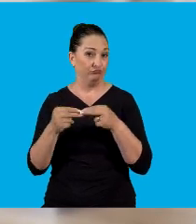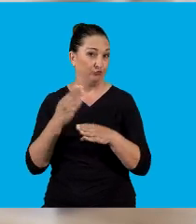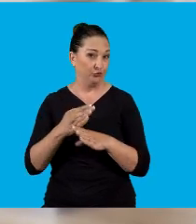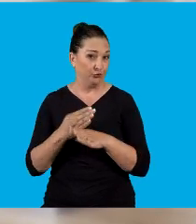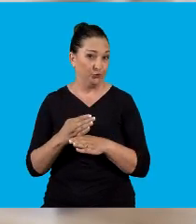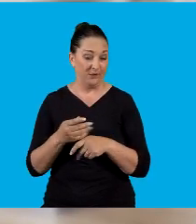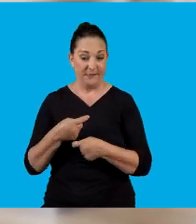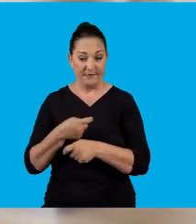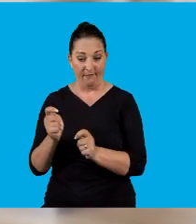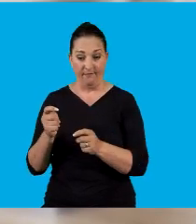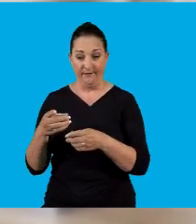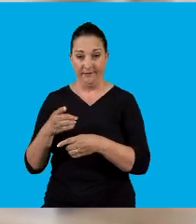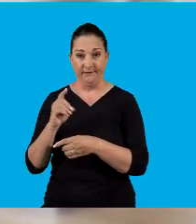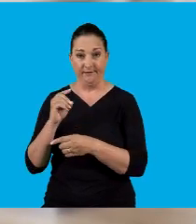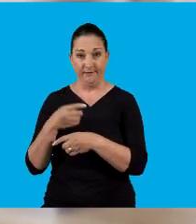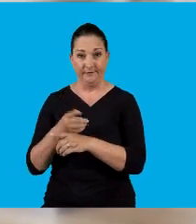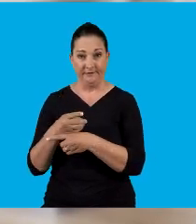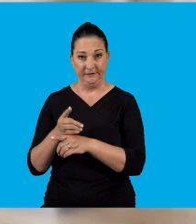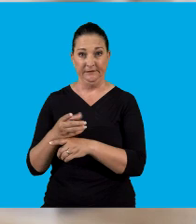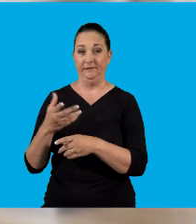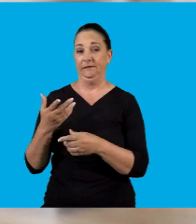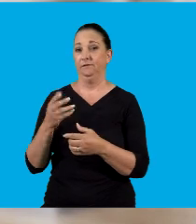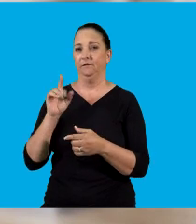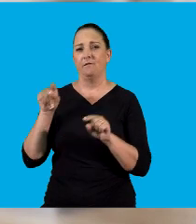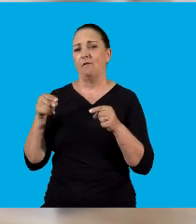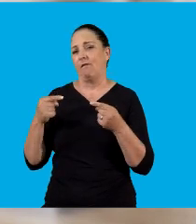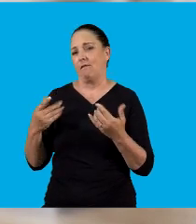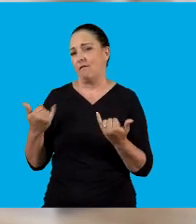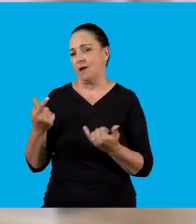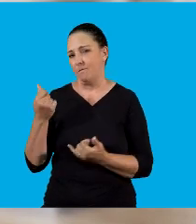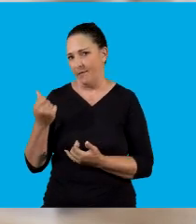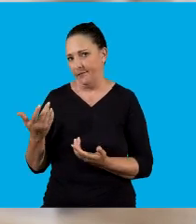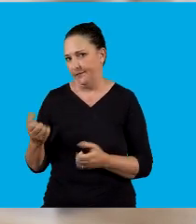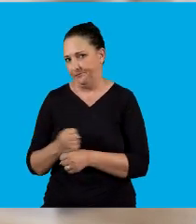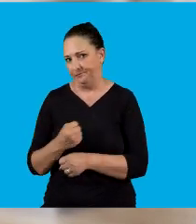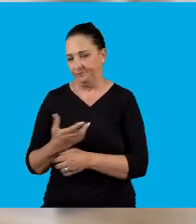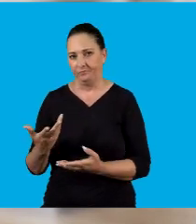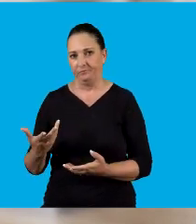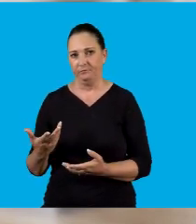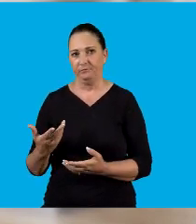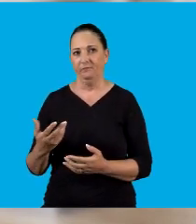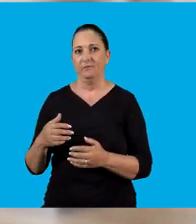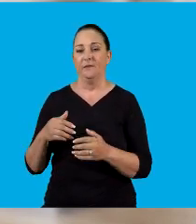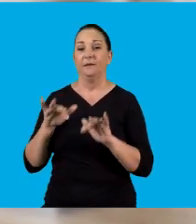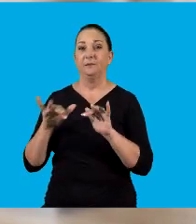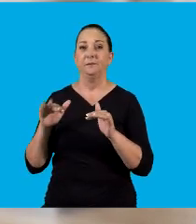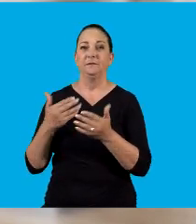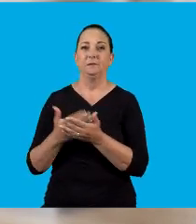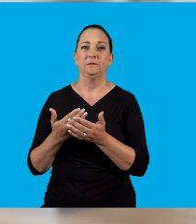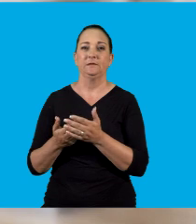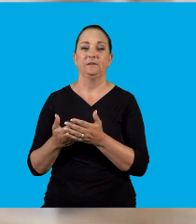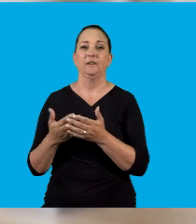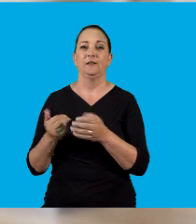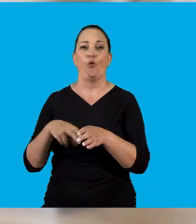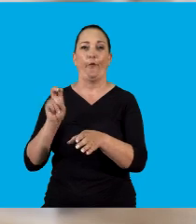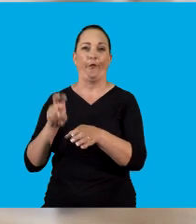sell music, that sells DVDs, they're not going to make money, those businesses. And if the business is not making money, the business will be forced to